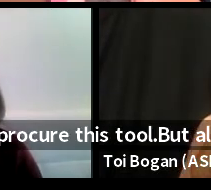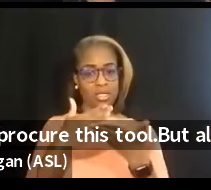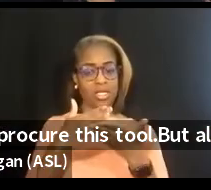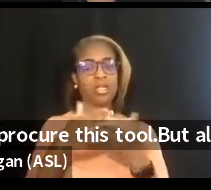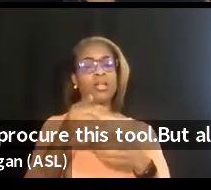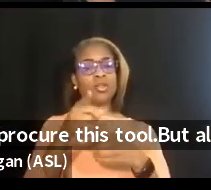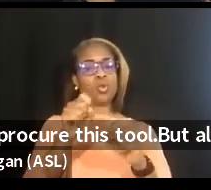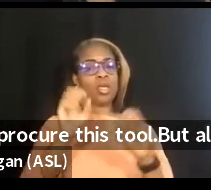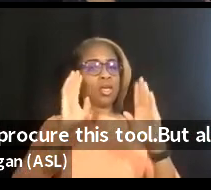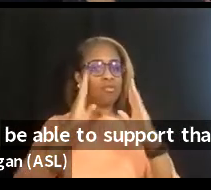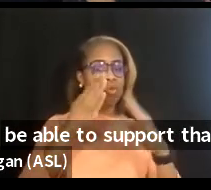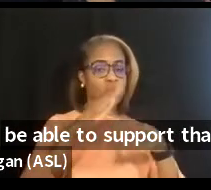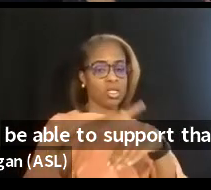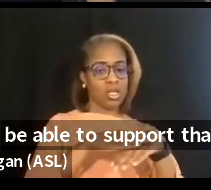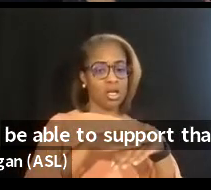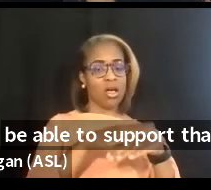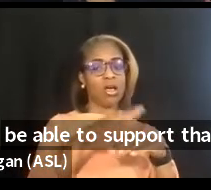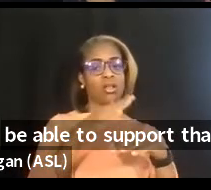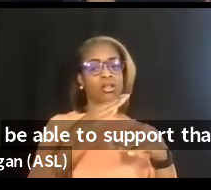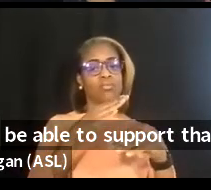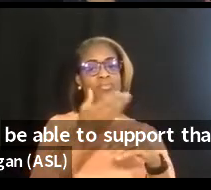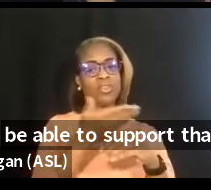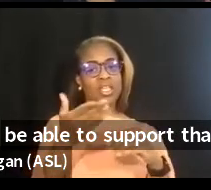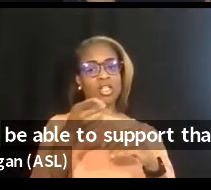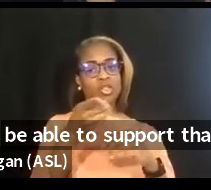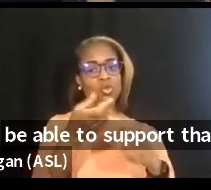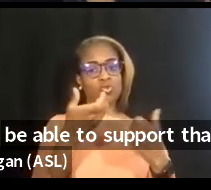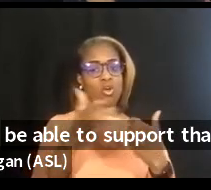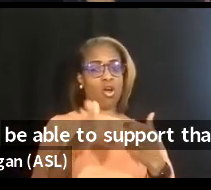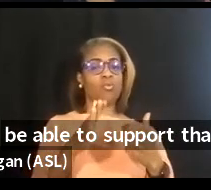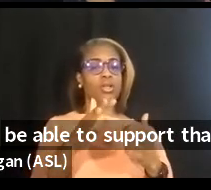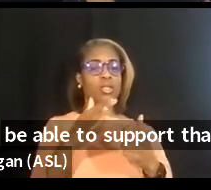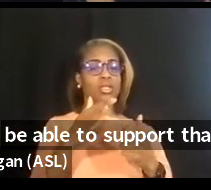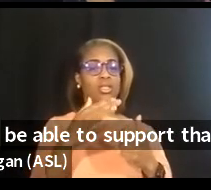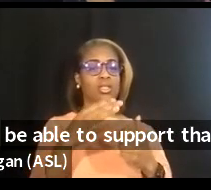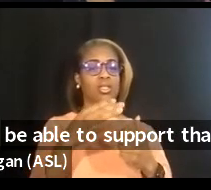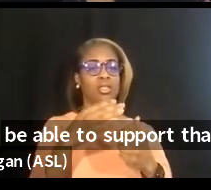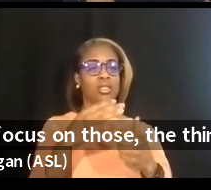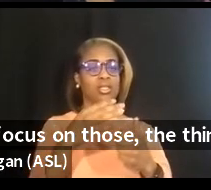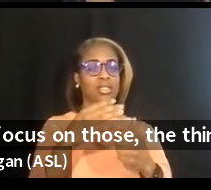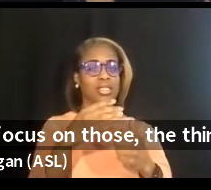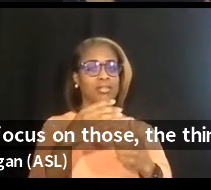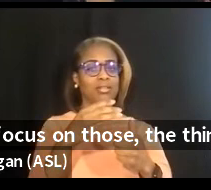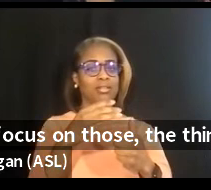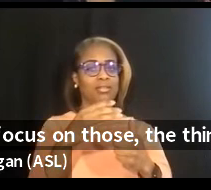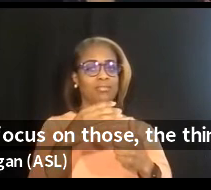on the things that you really already have outlined that you really need to spend your funding on.